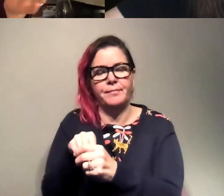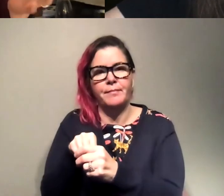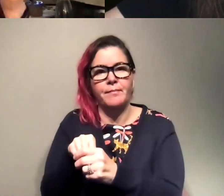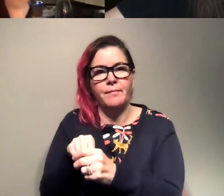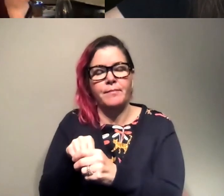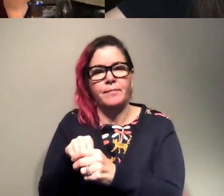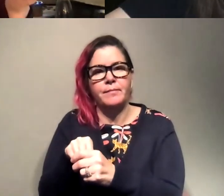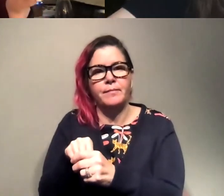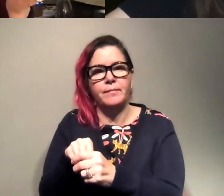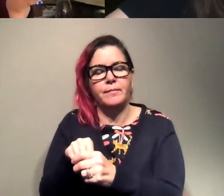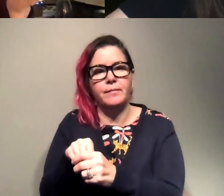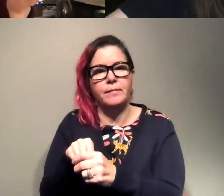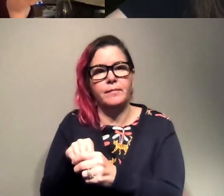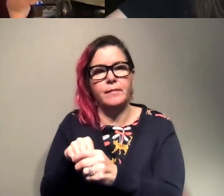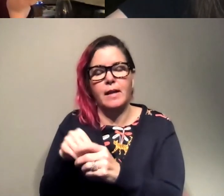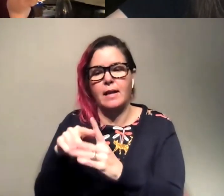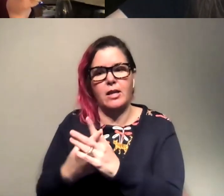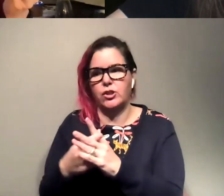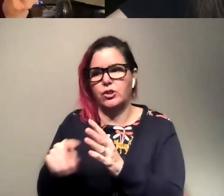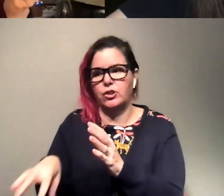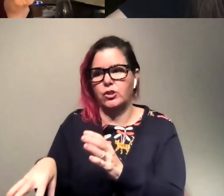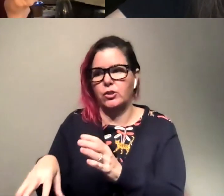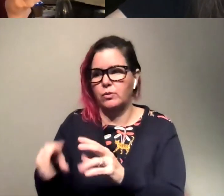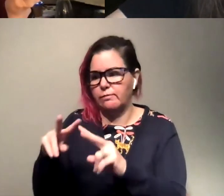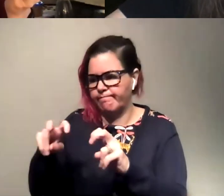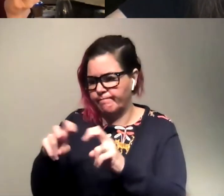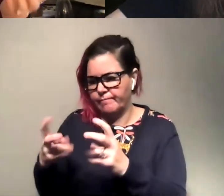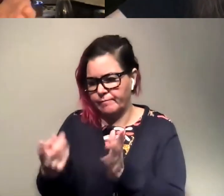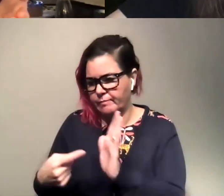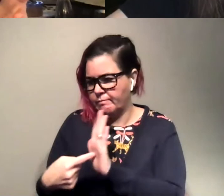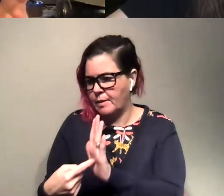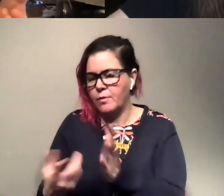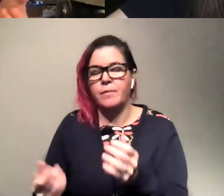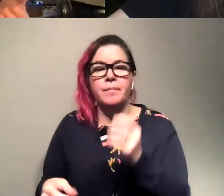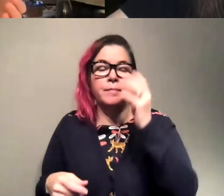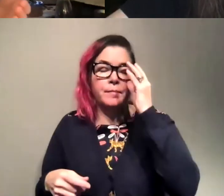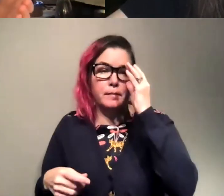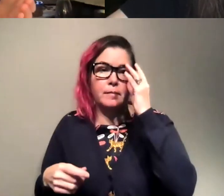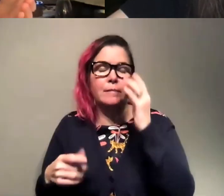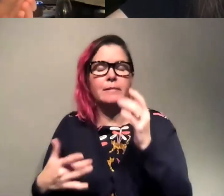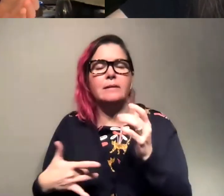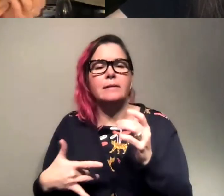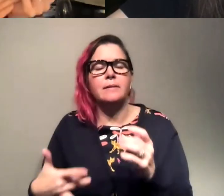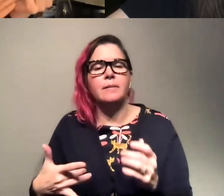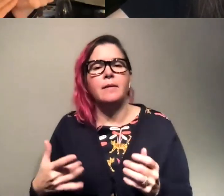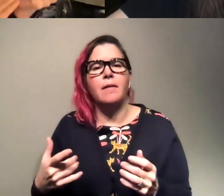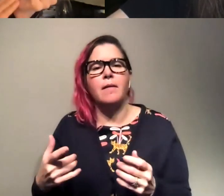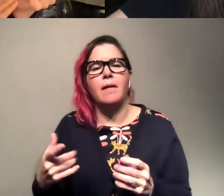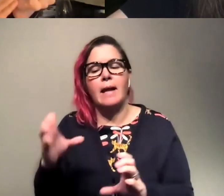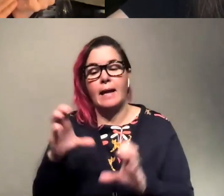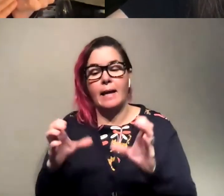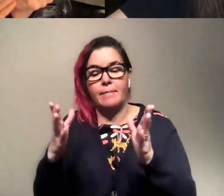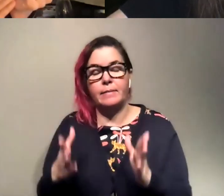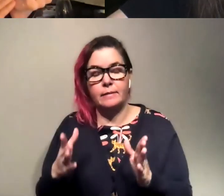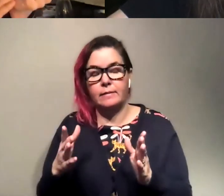that initial extract that you're looking at. And then what you can do is that typically the way chemists or natural